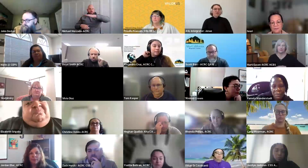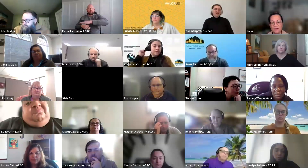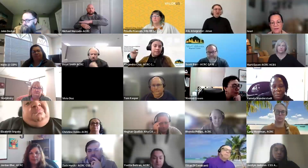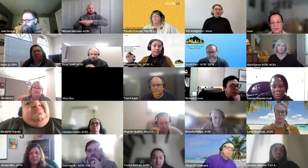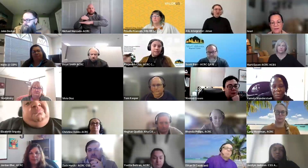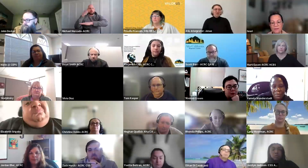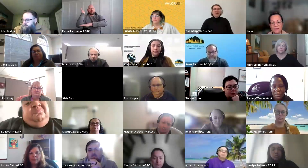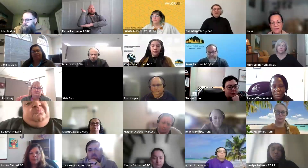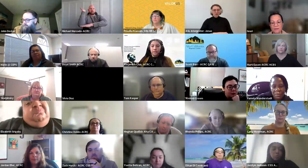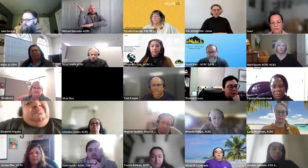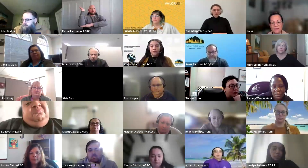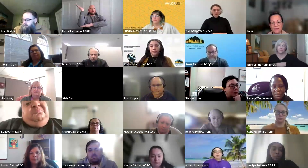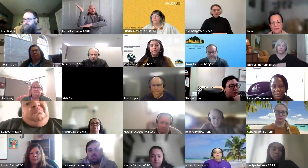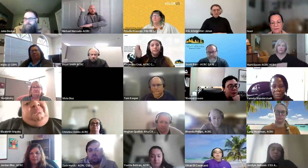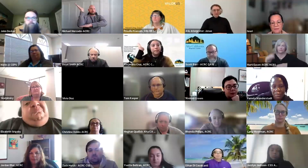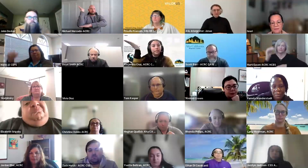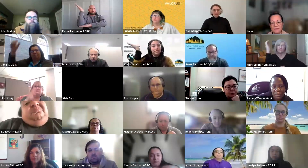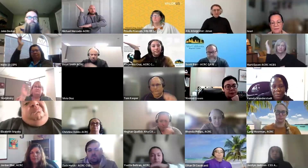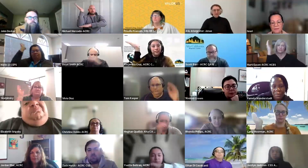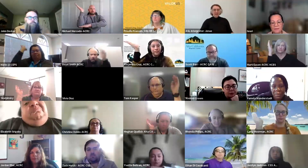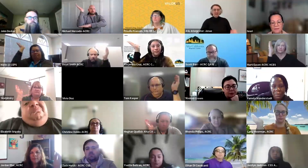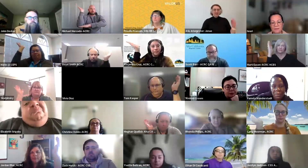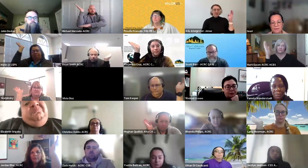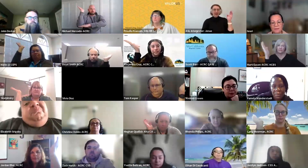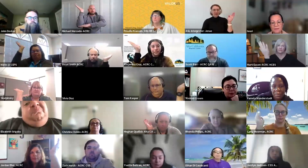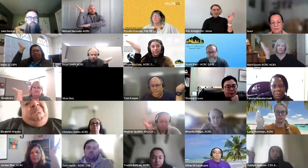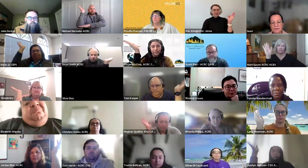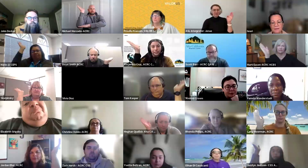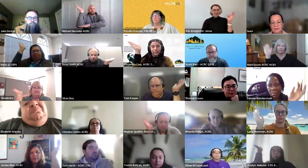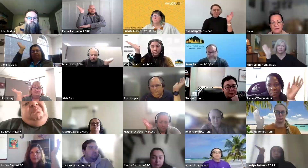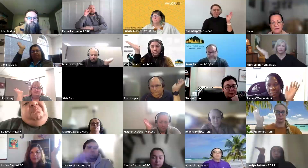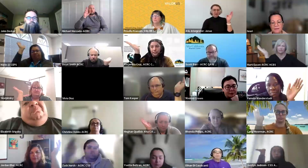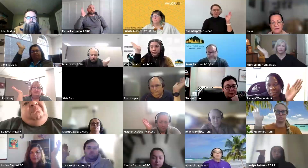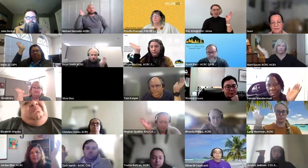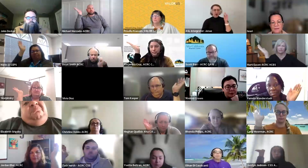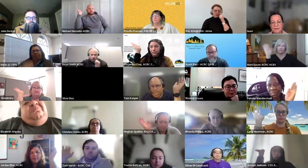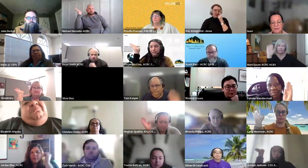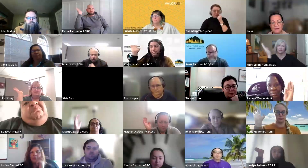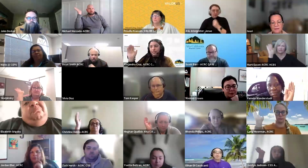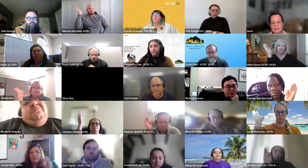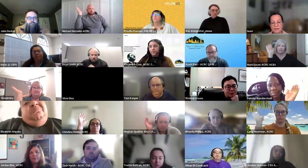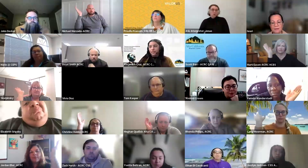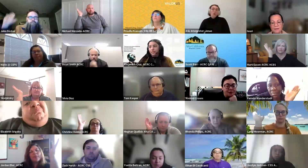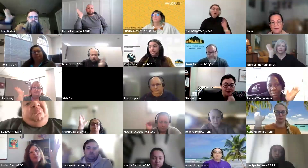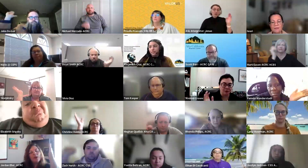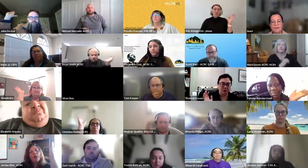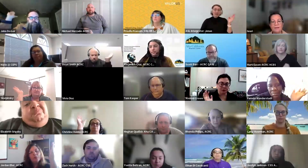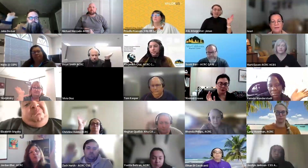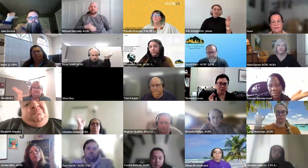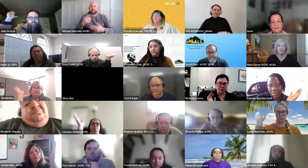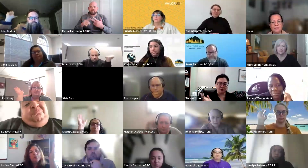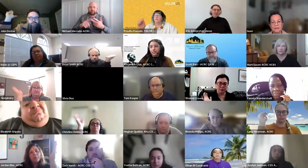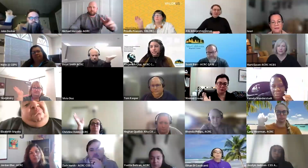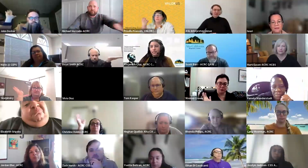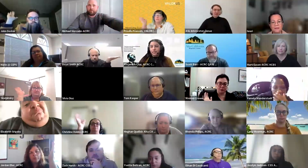so picture a platform, and then you have the speech happening on the platform. Or you